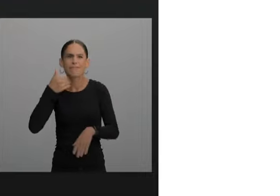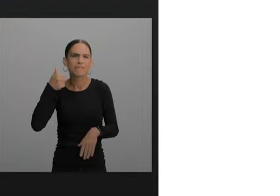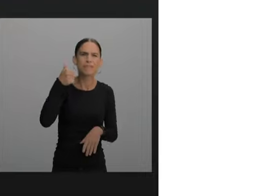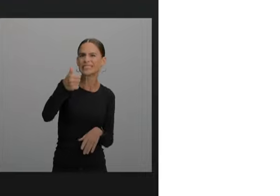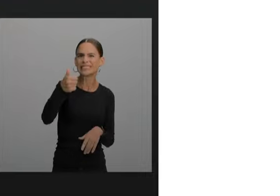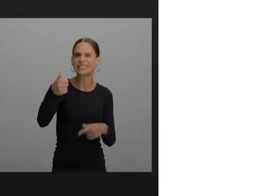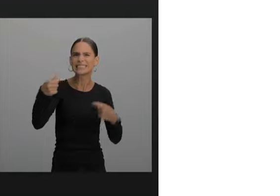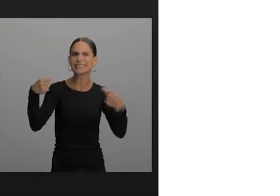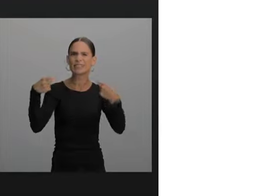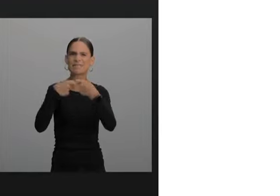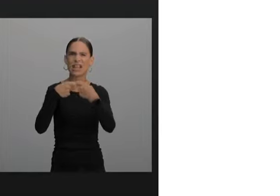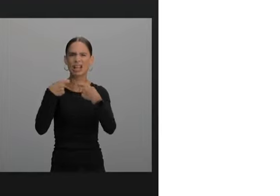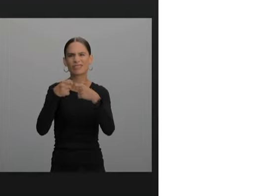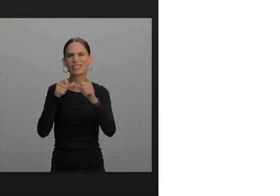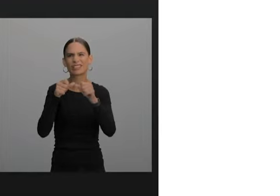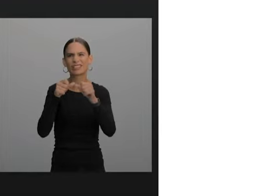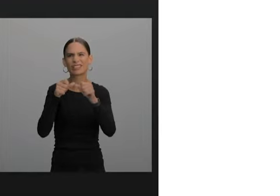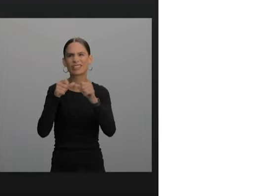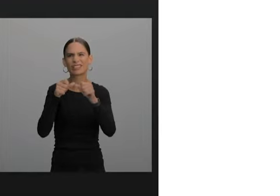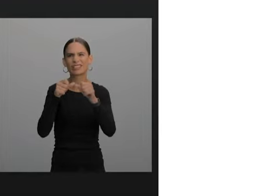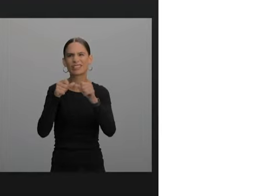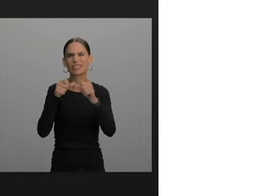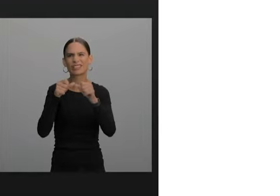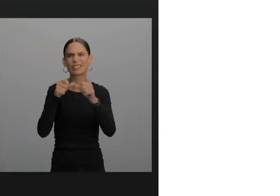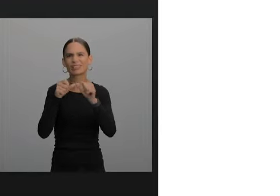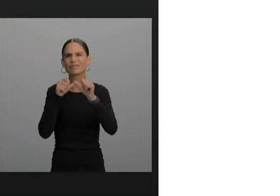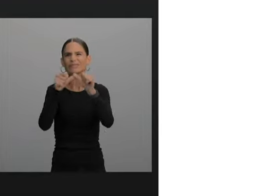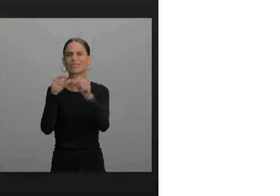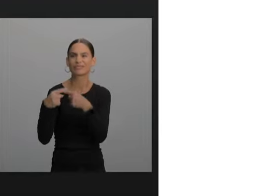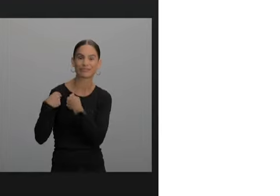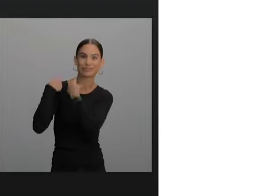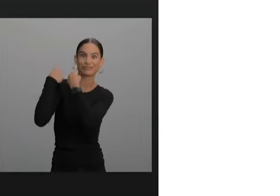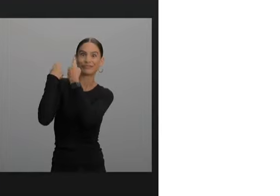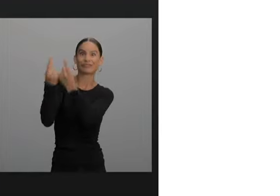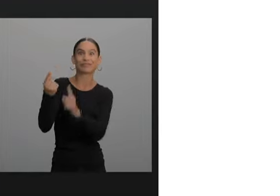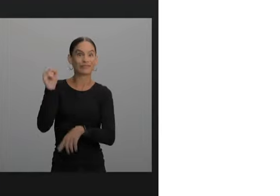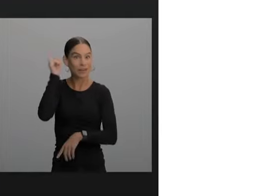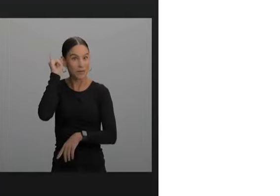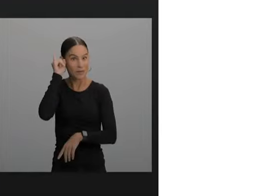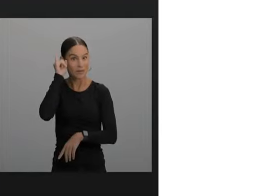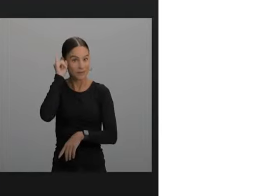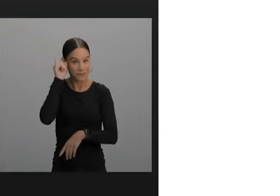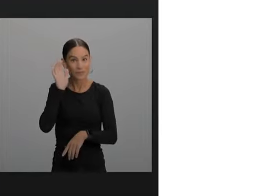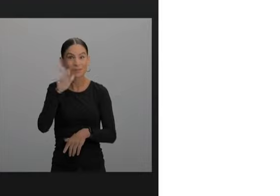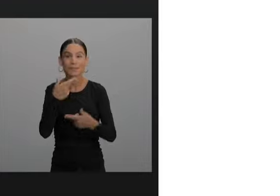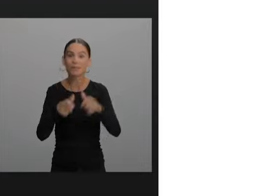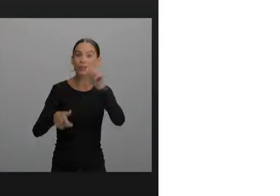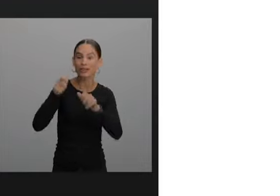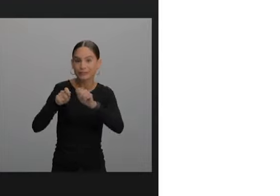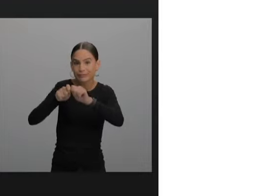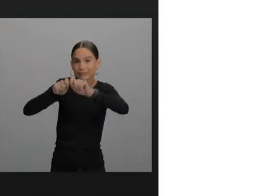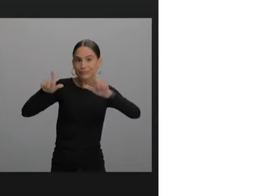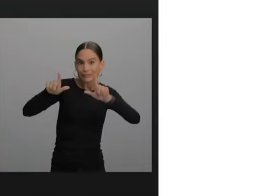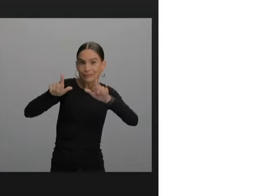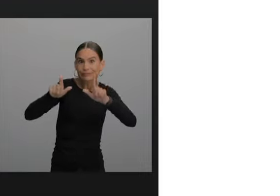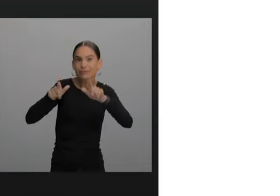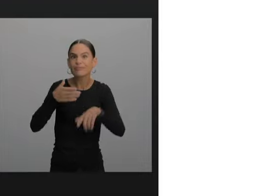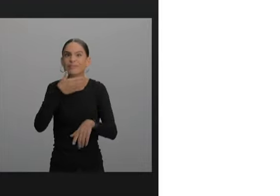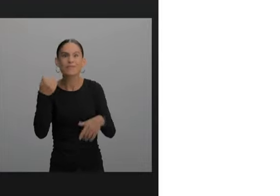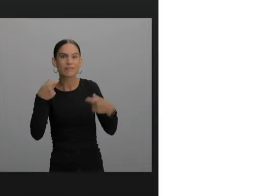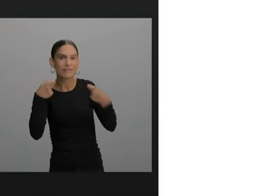best battery life ever in an iPhone. Well, I would hope so. It is a year later. The larger display and best battery life were